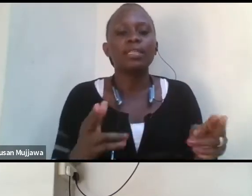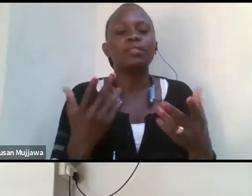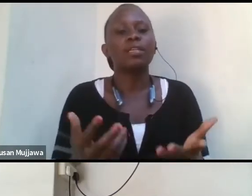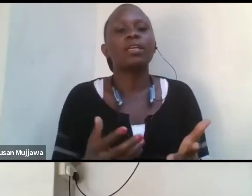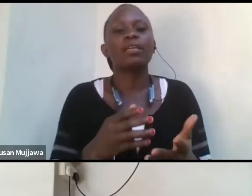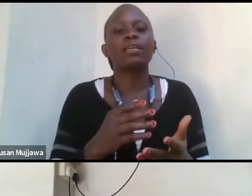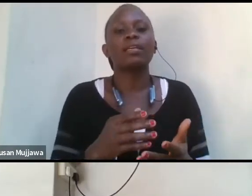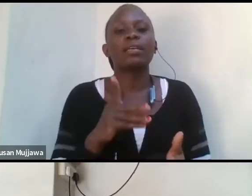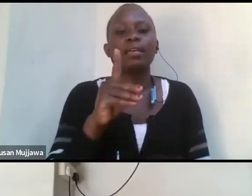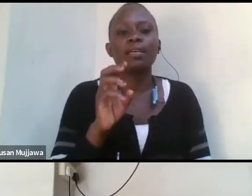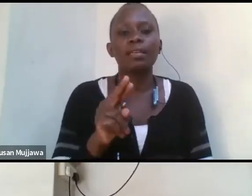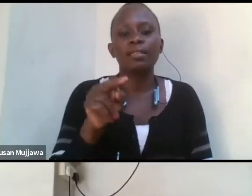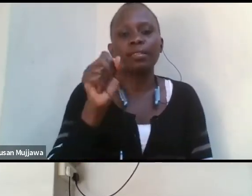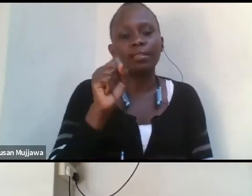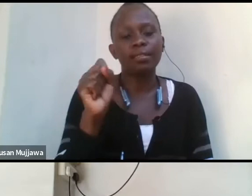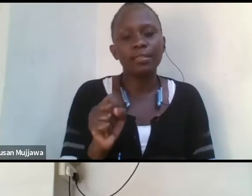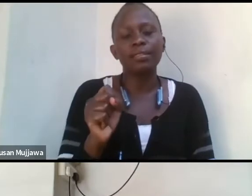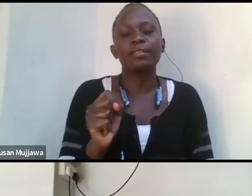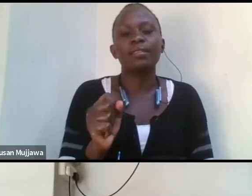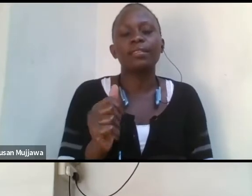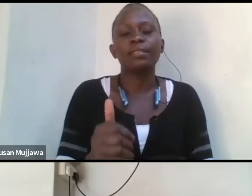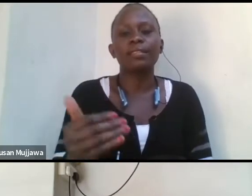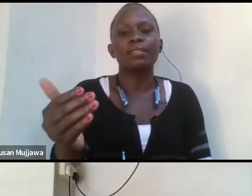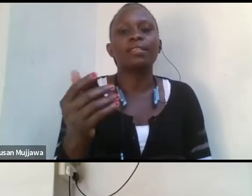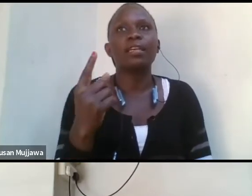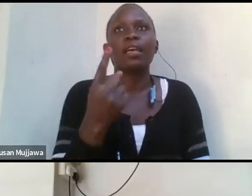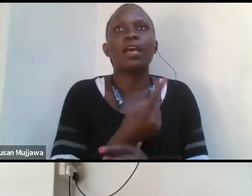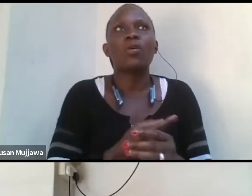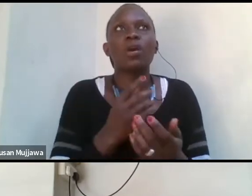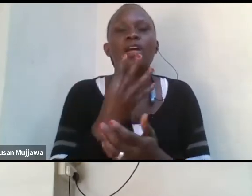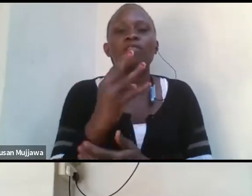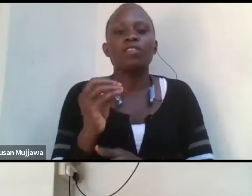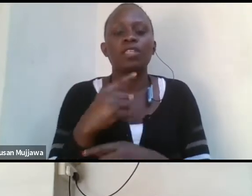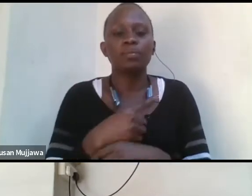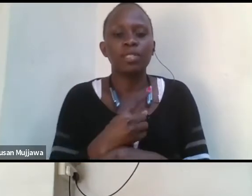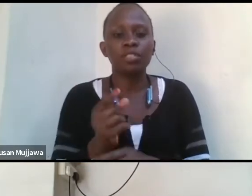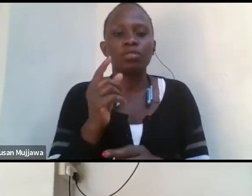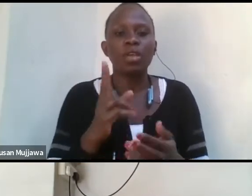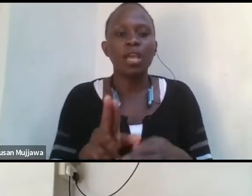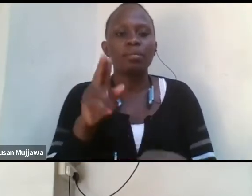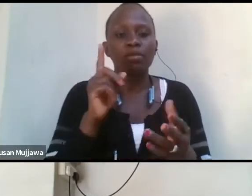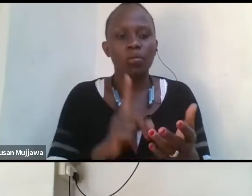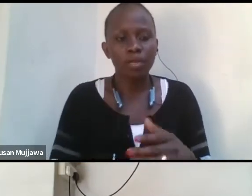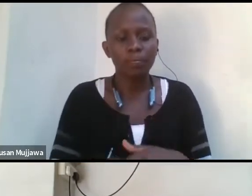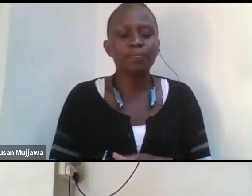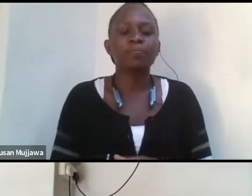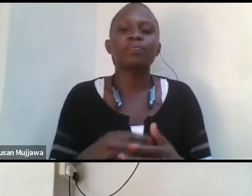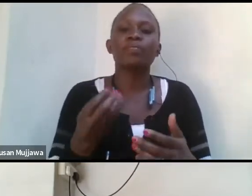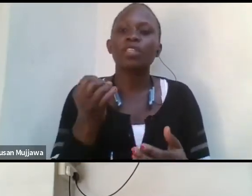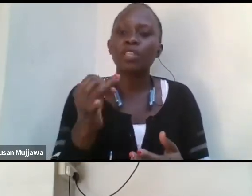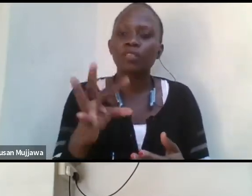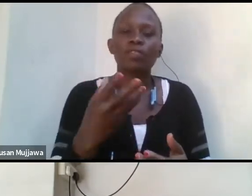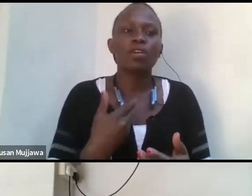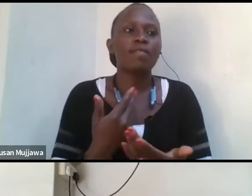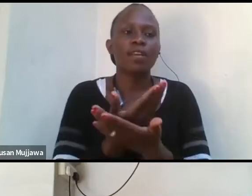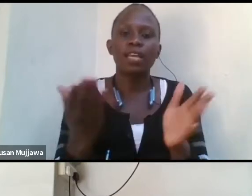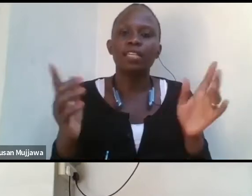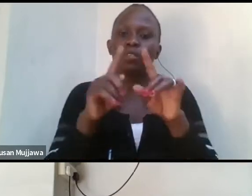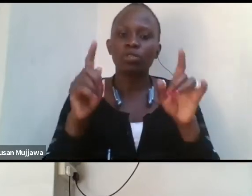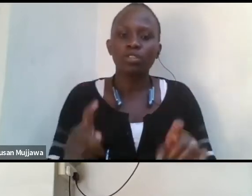next hour and 40 minutes or so, what's going to be happening is that we will ask you if you have any questions from for our panelists to share them in the